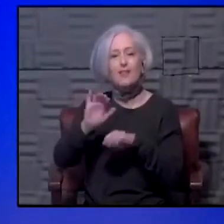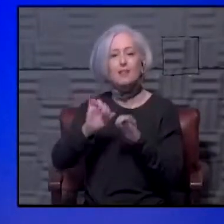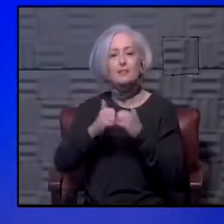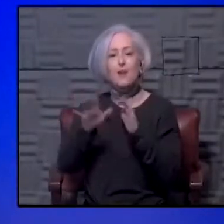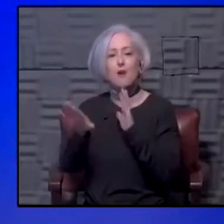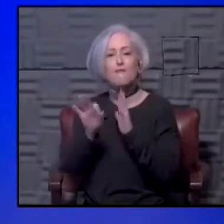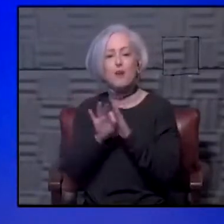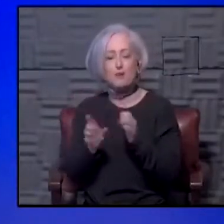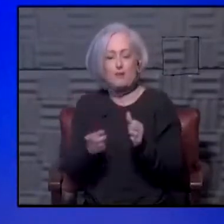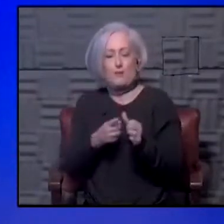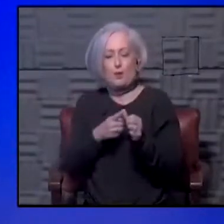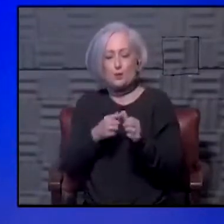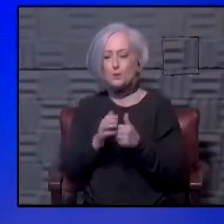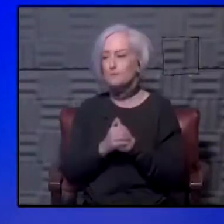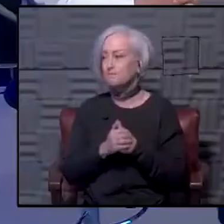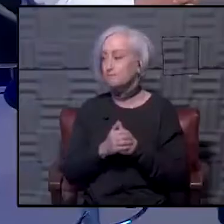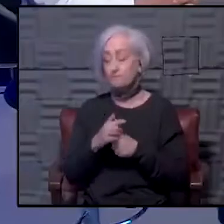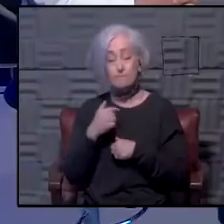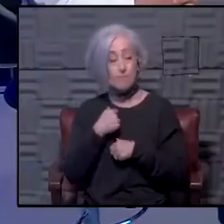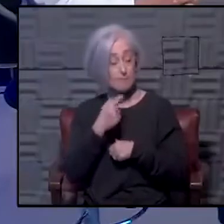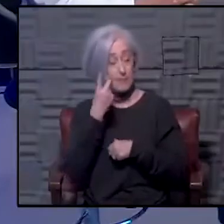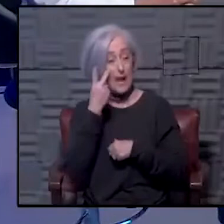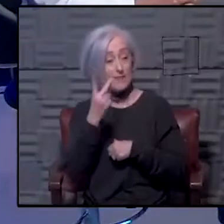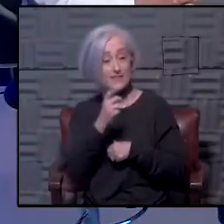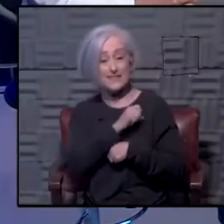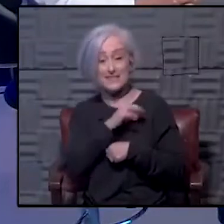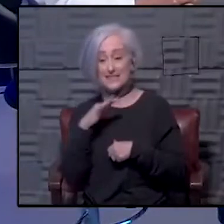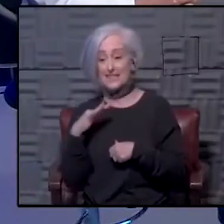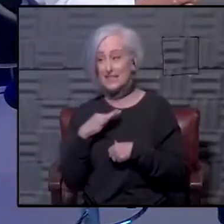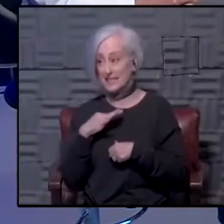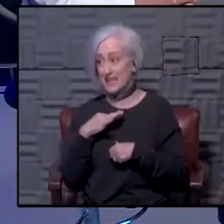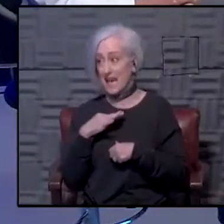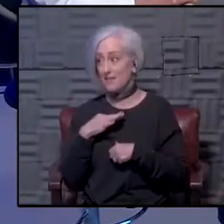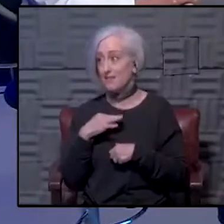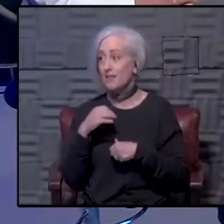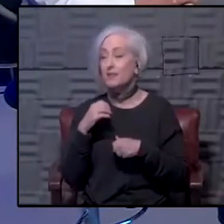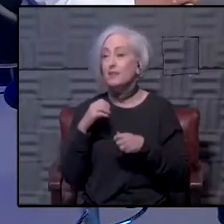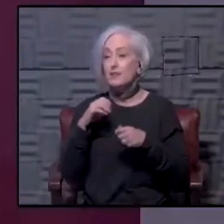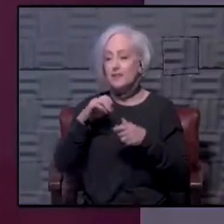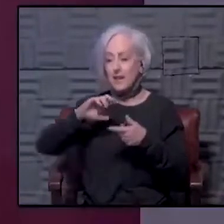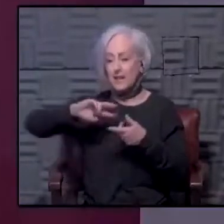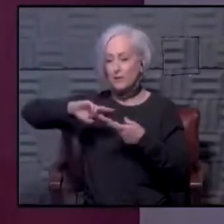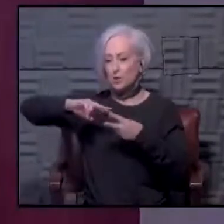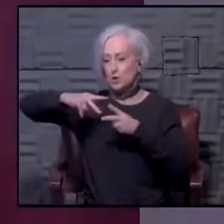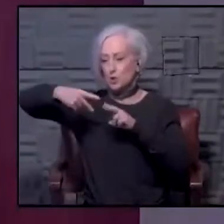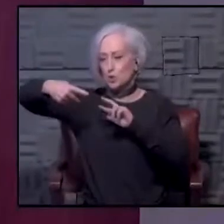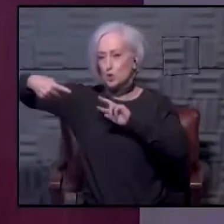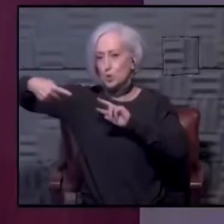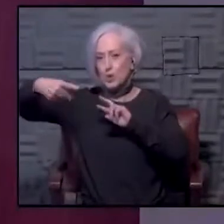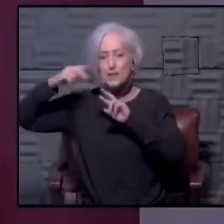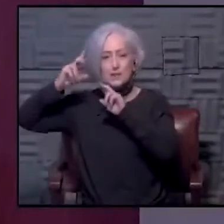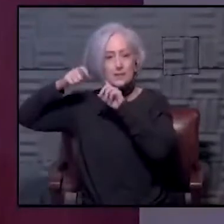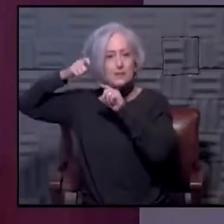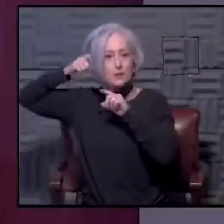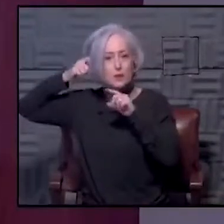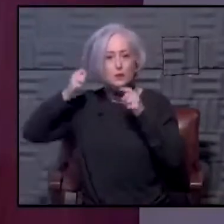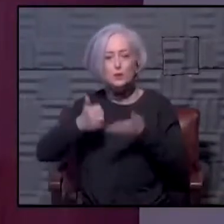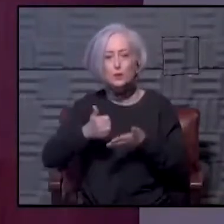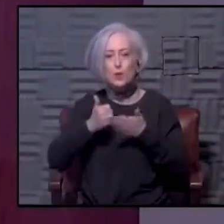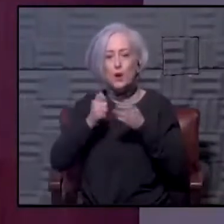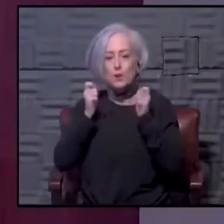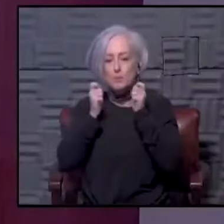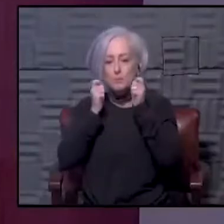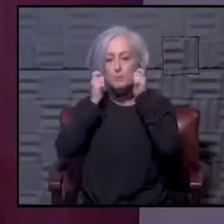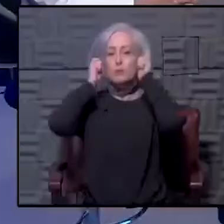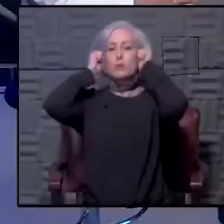originally. So and I've seen staff not completely tie it, but they just sort of twist the loops, and it can kind of tighten up those ear loops.